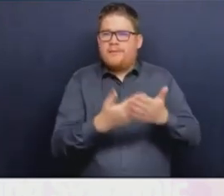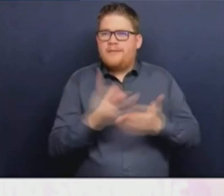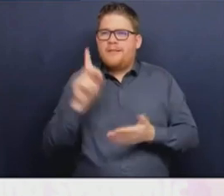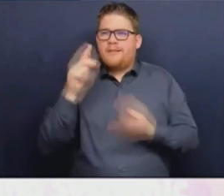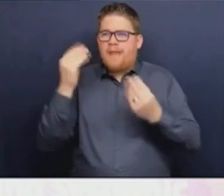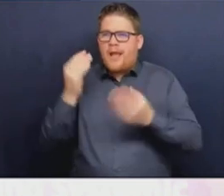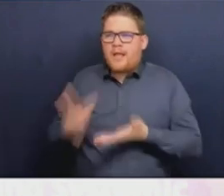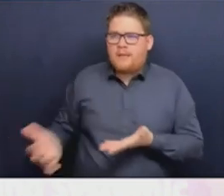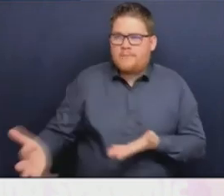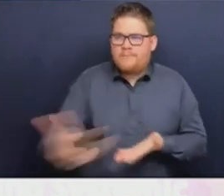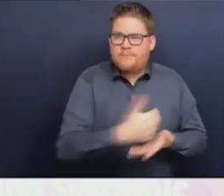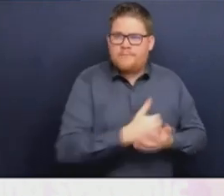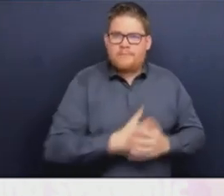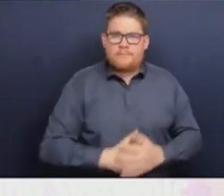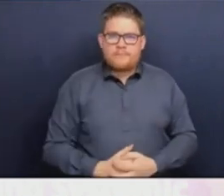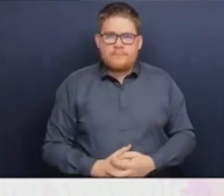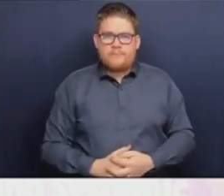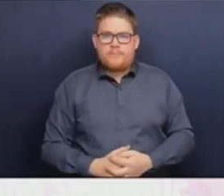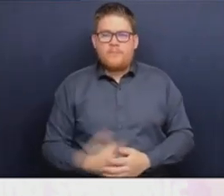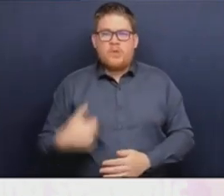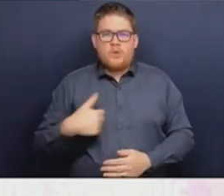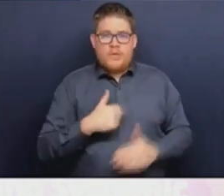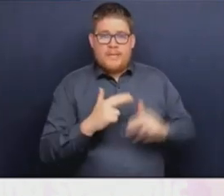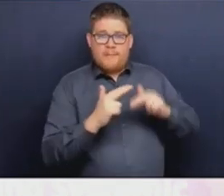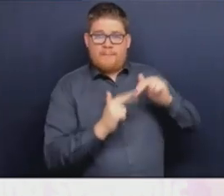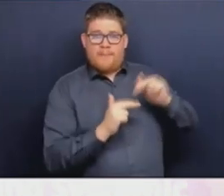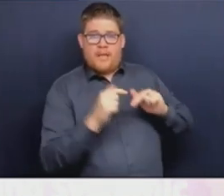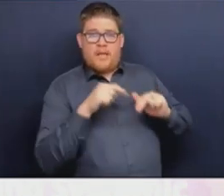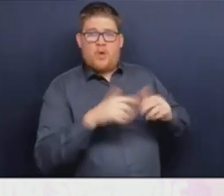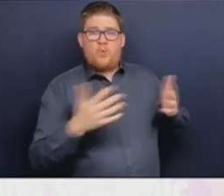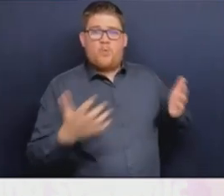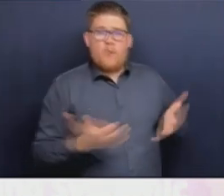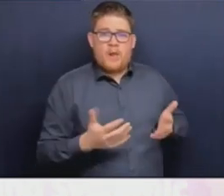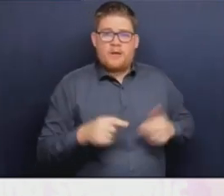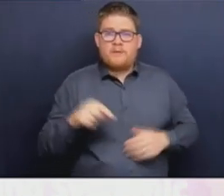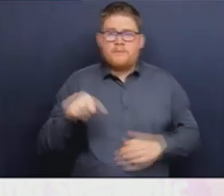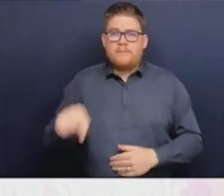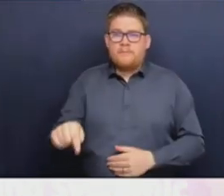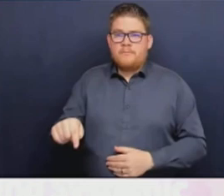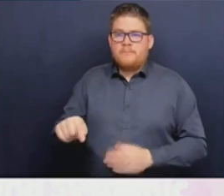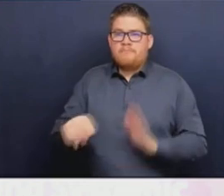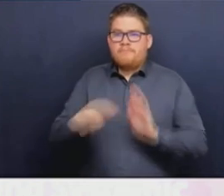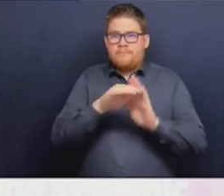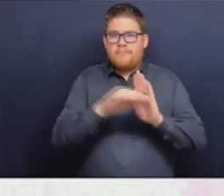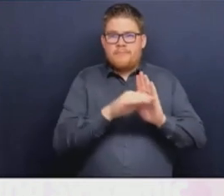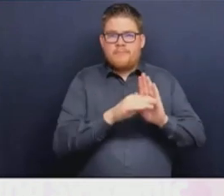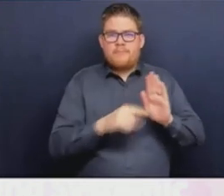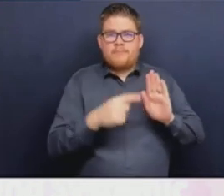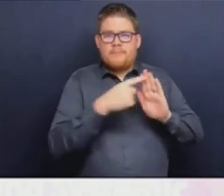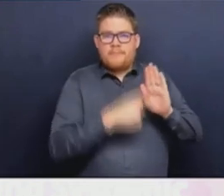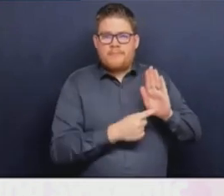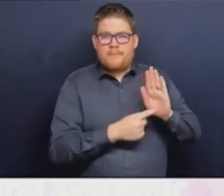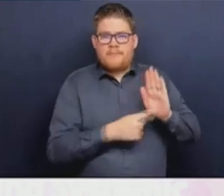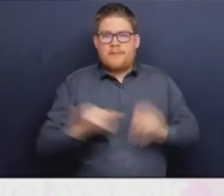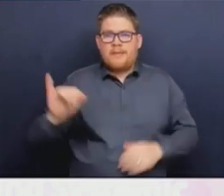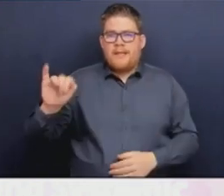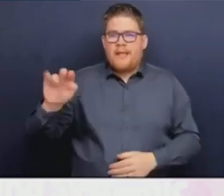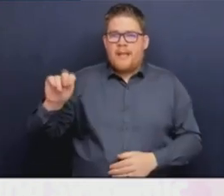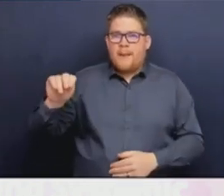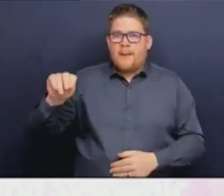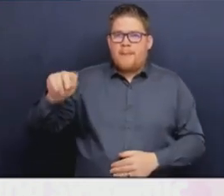Sight review that Mary Ellen Chappelle-Lafond undertook, and we will take the work of the all-party committee with respect